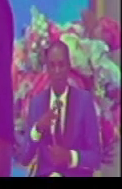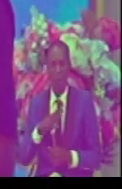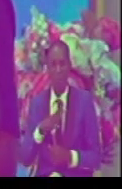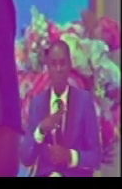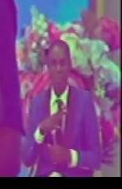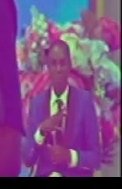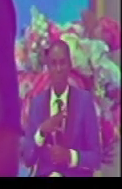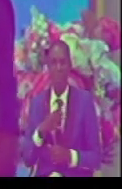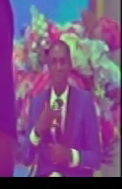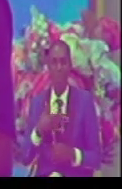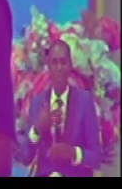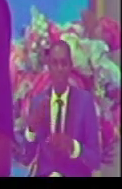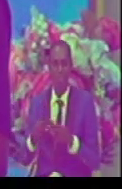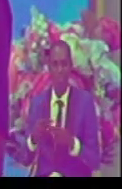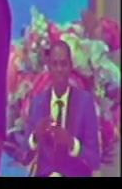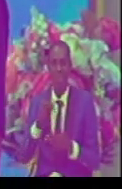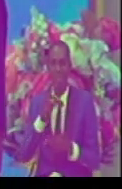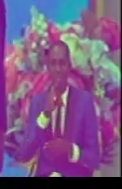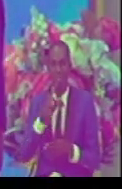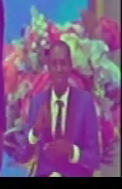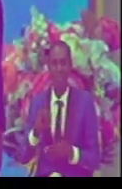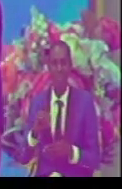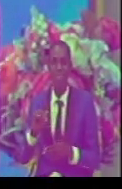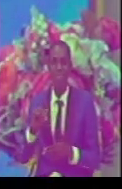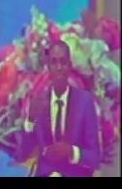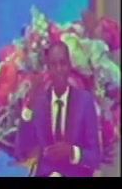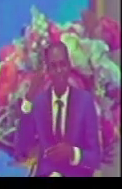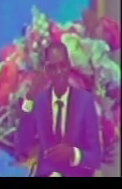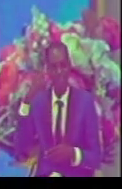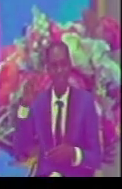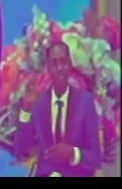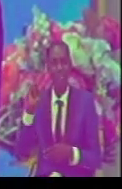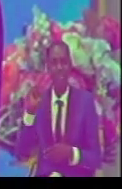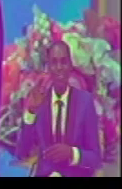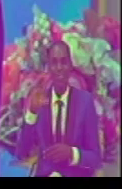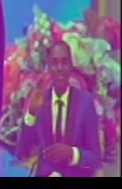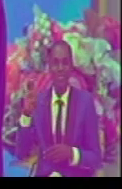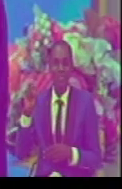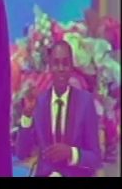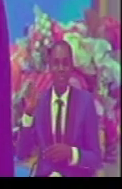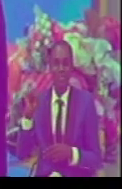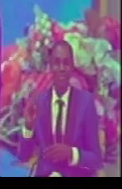How are you? I'm fine. What is your name? My name is Success Amadi.